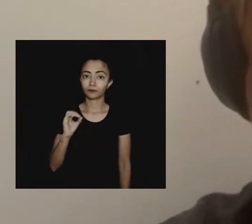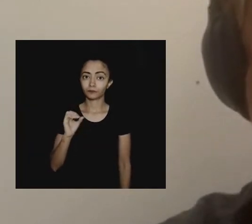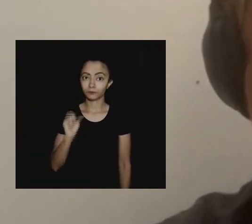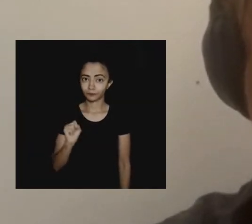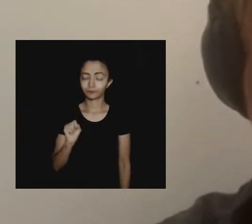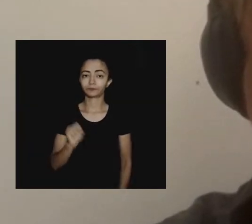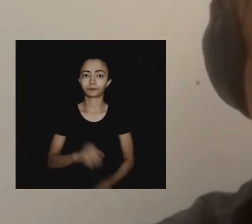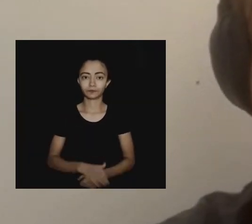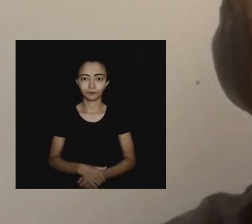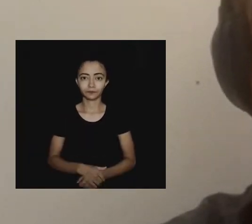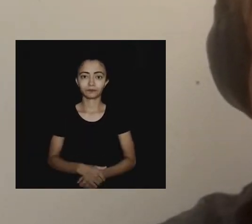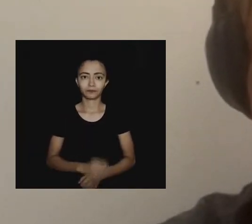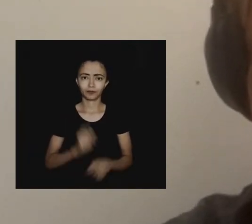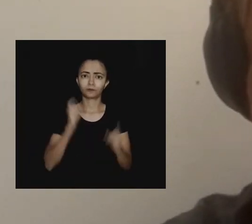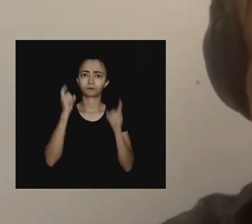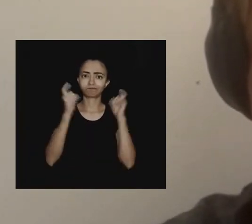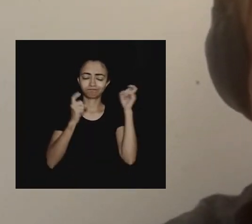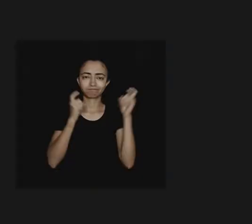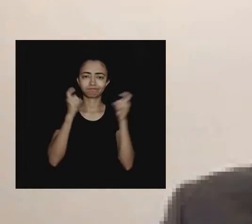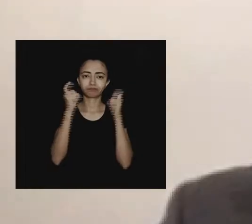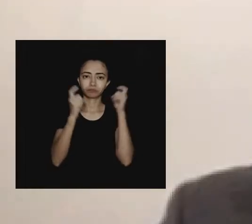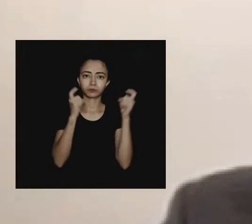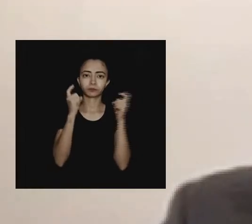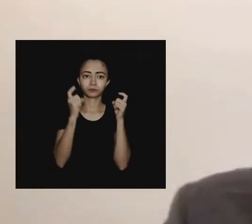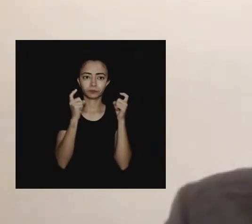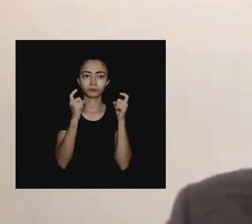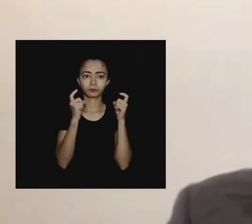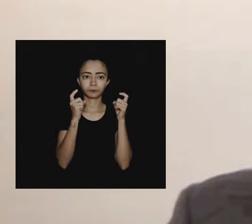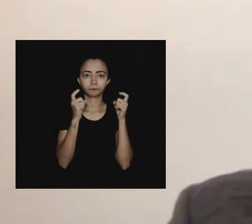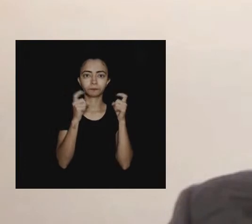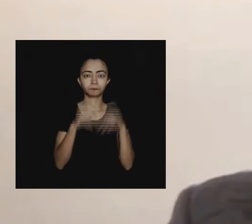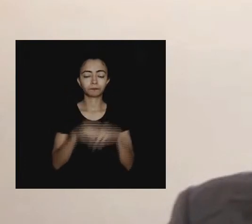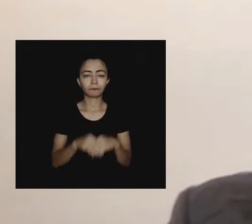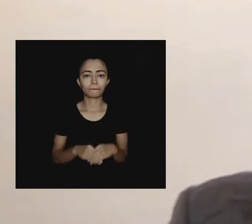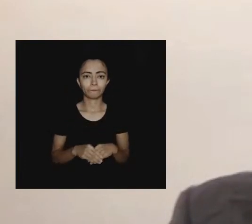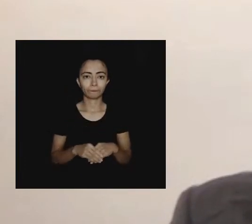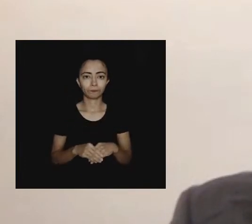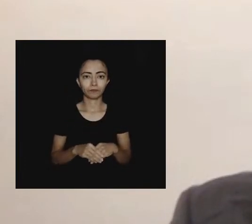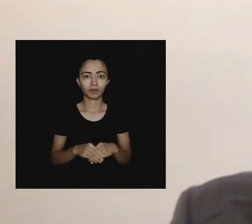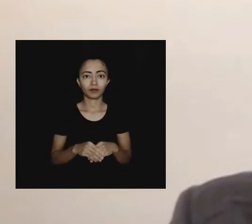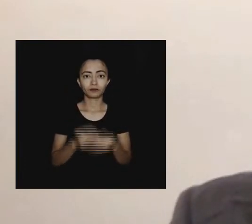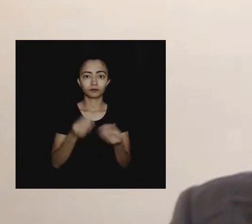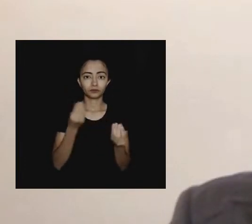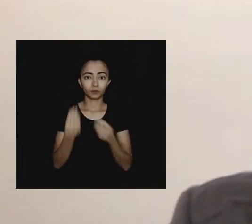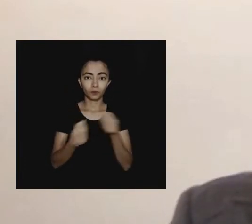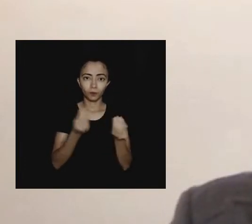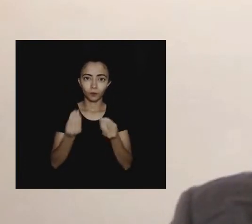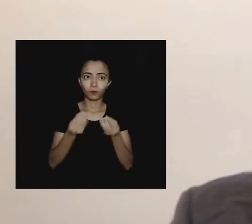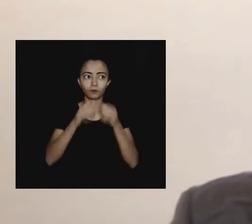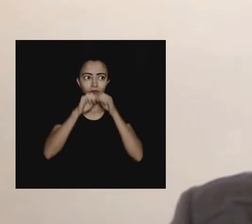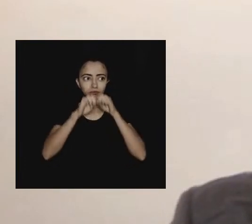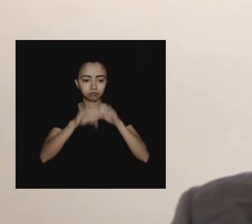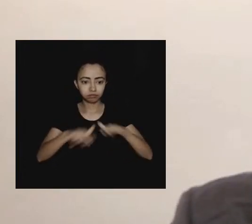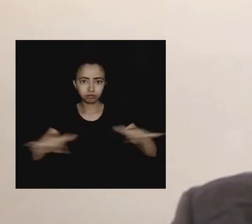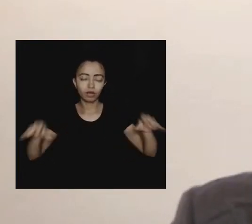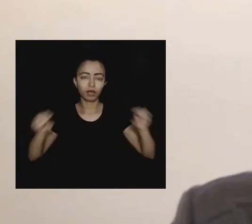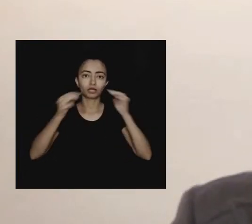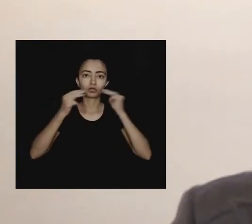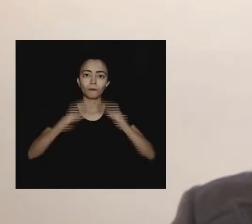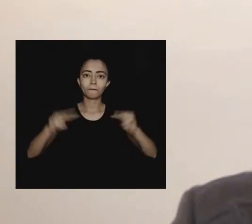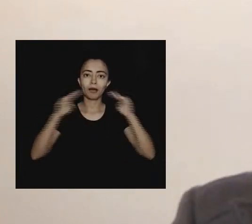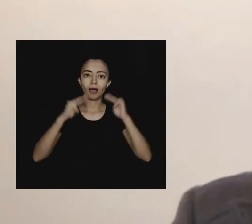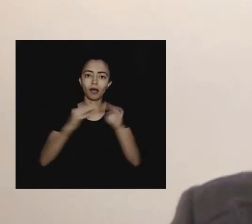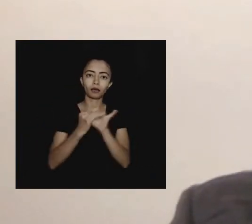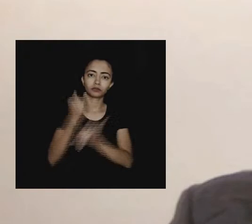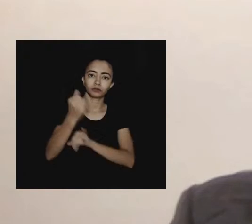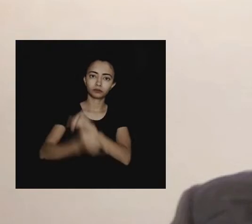Doctor. It's very worrying, the situation where we have this expansion